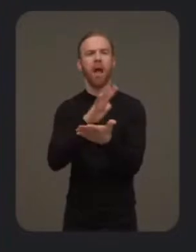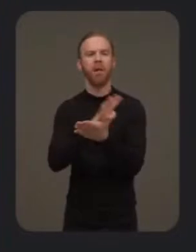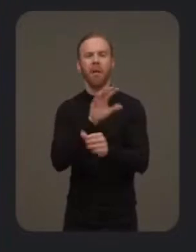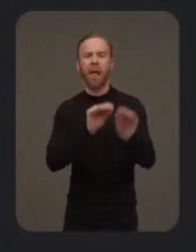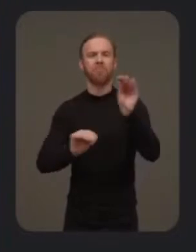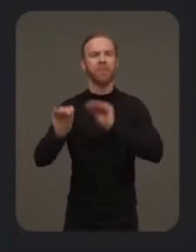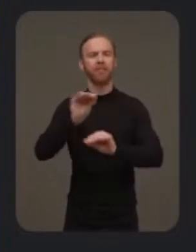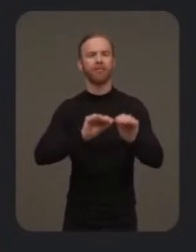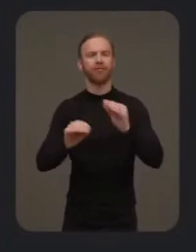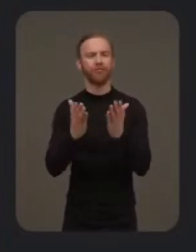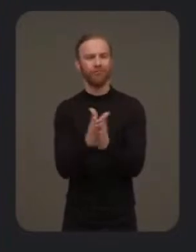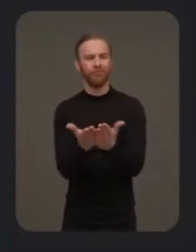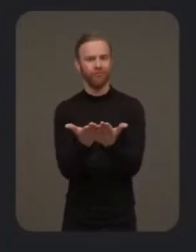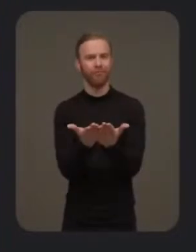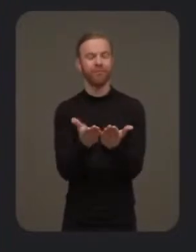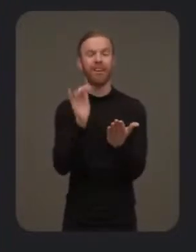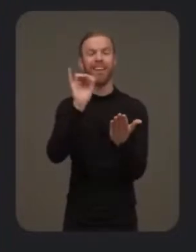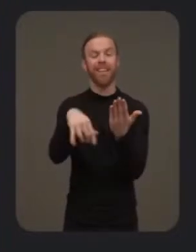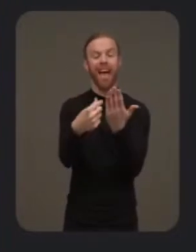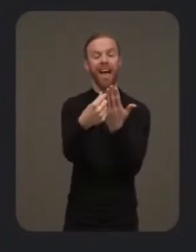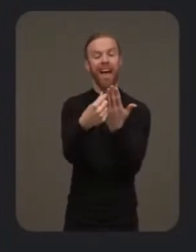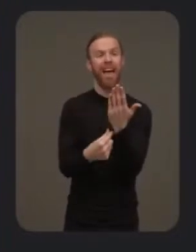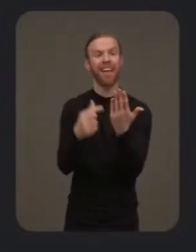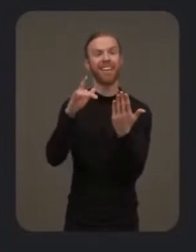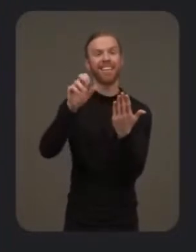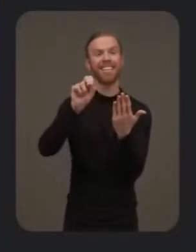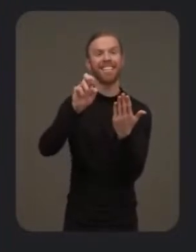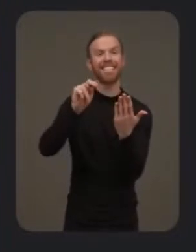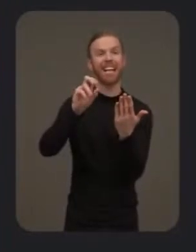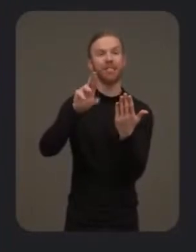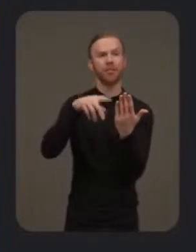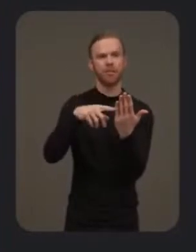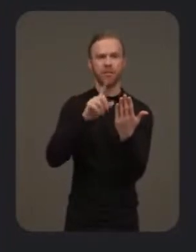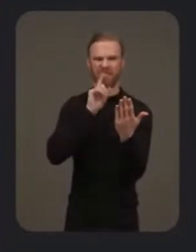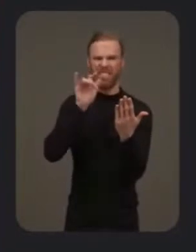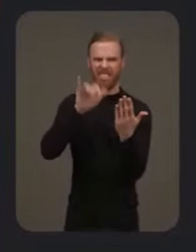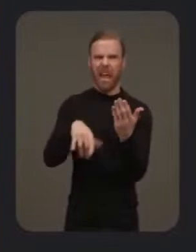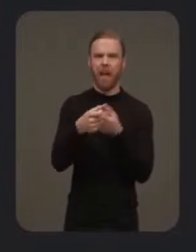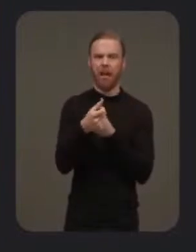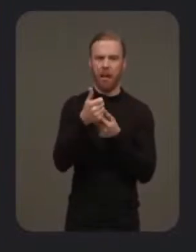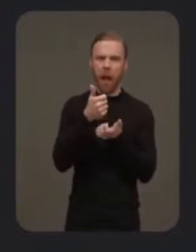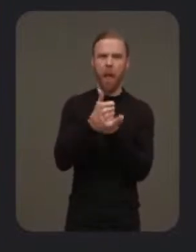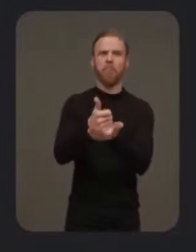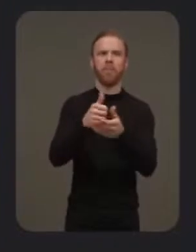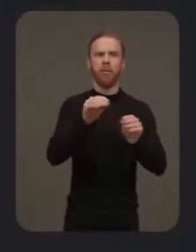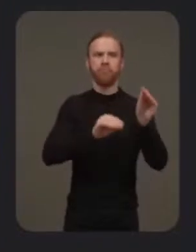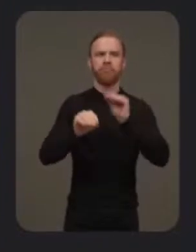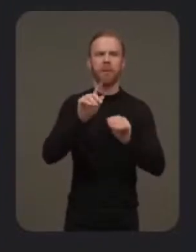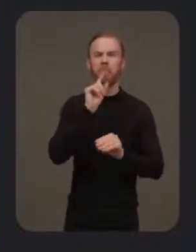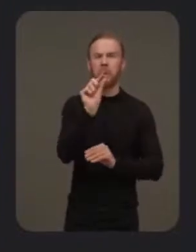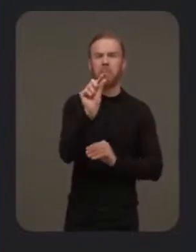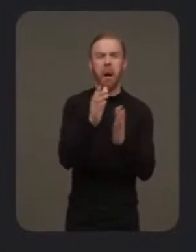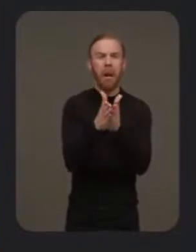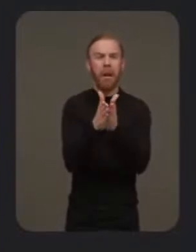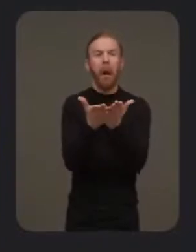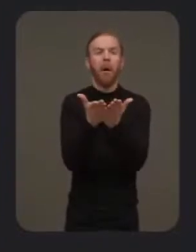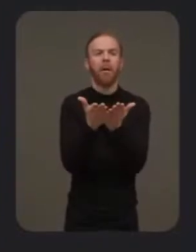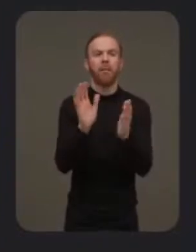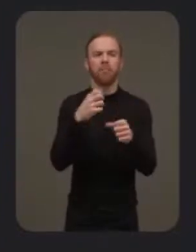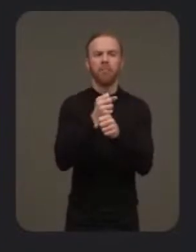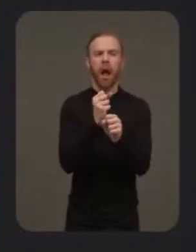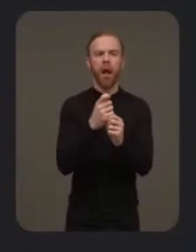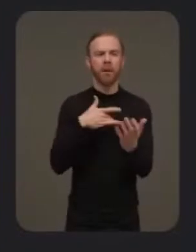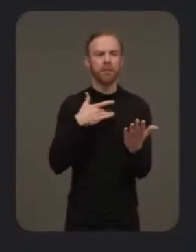the hinge sensor is actually driving the animation. And it's a subtle thing, but it makes the device feel so dynamic and